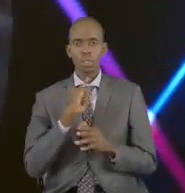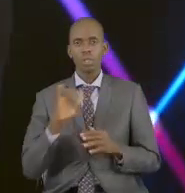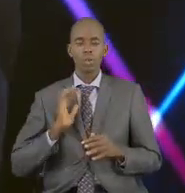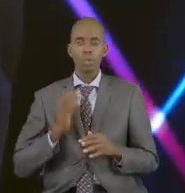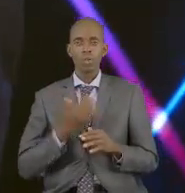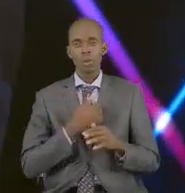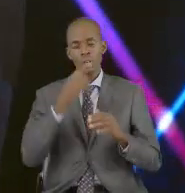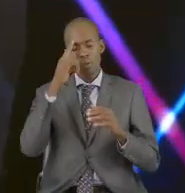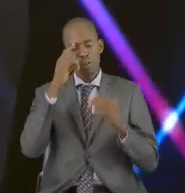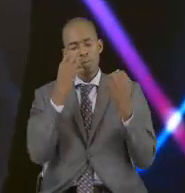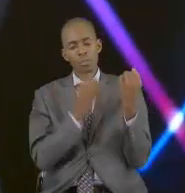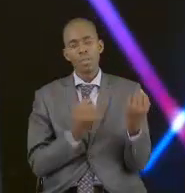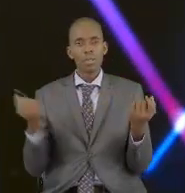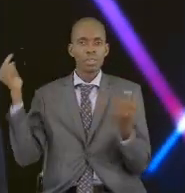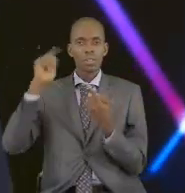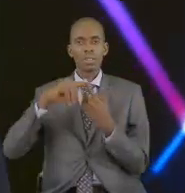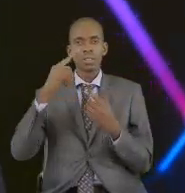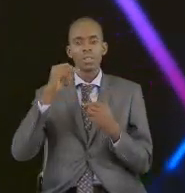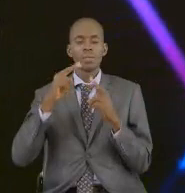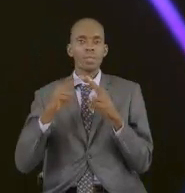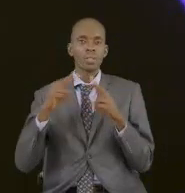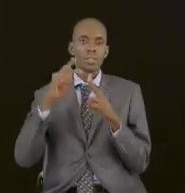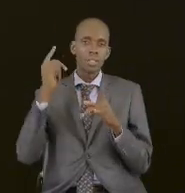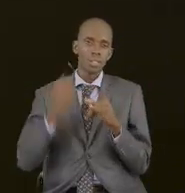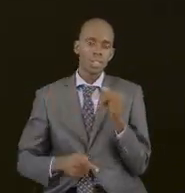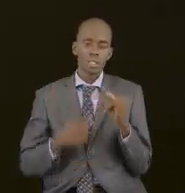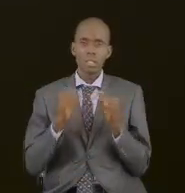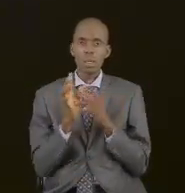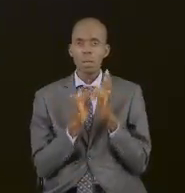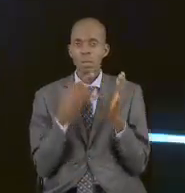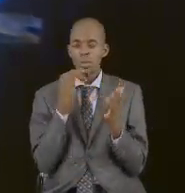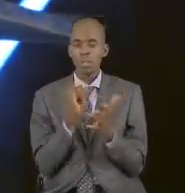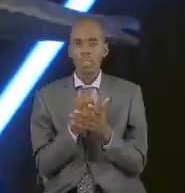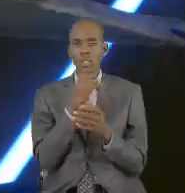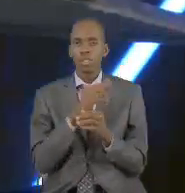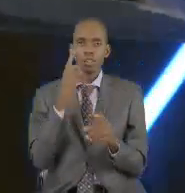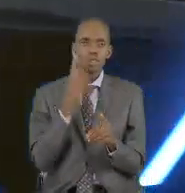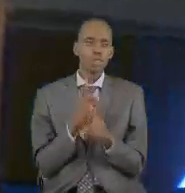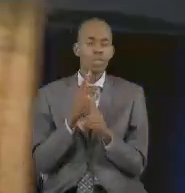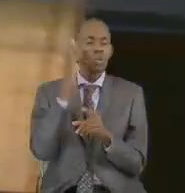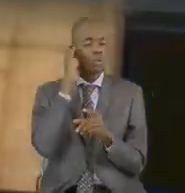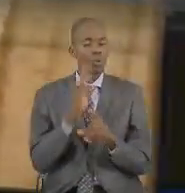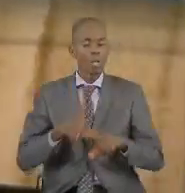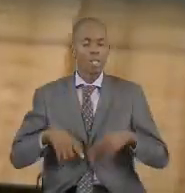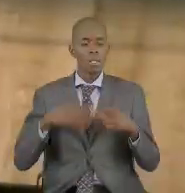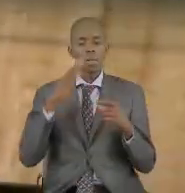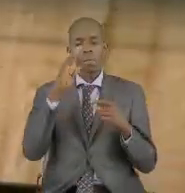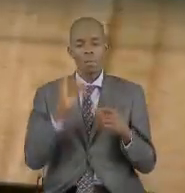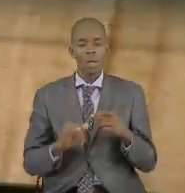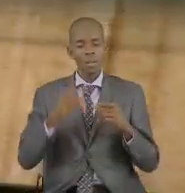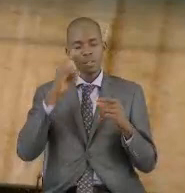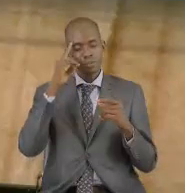very end, it says the just shall live by faith. But if any